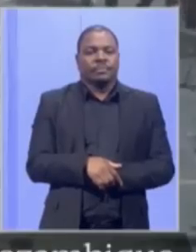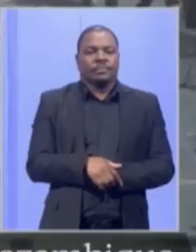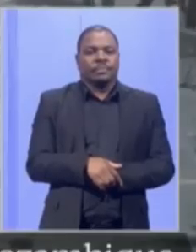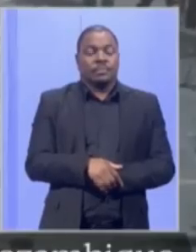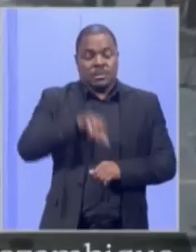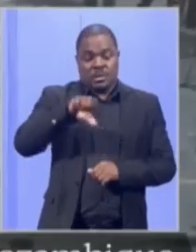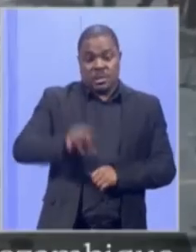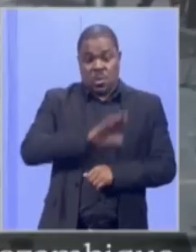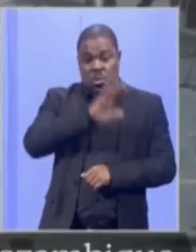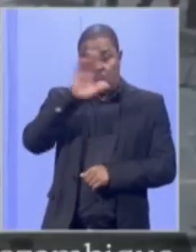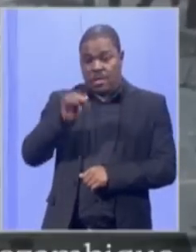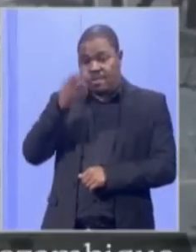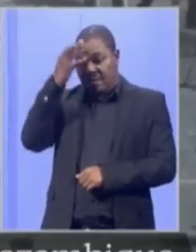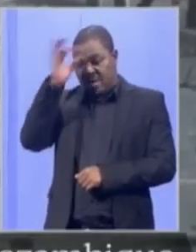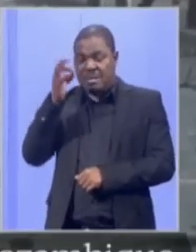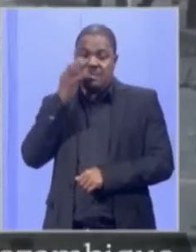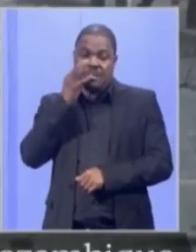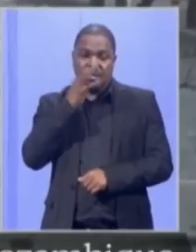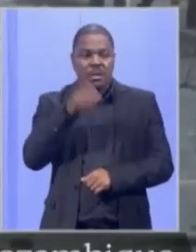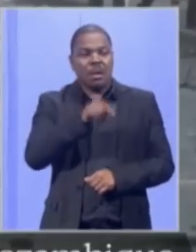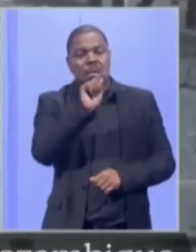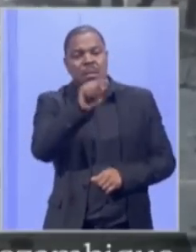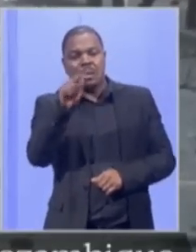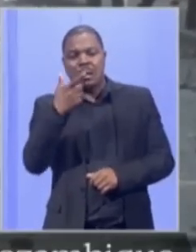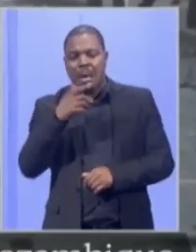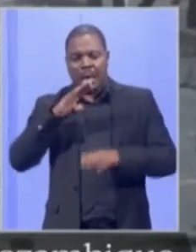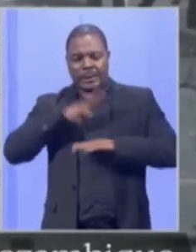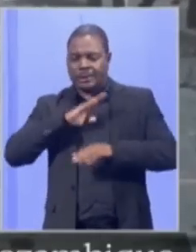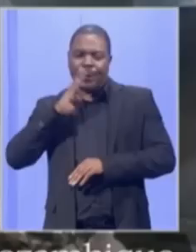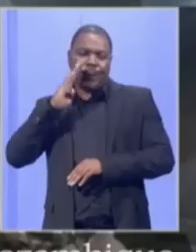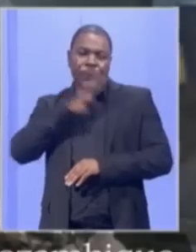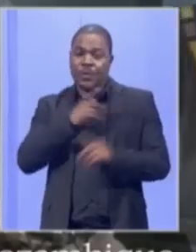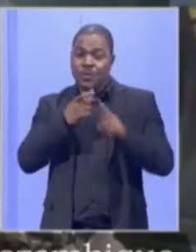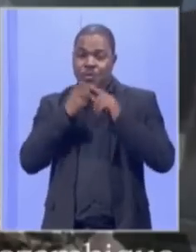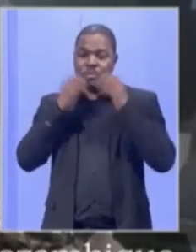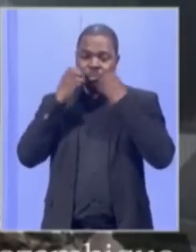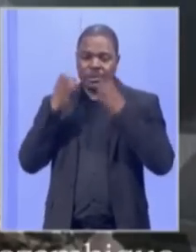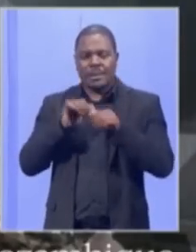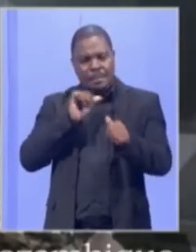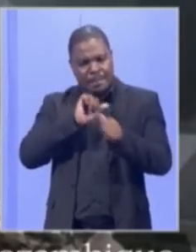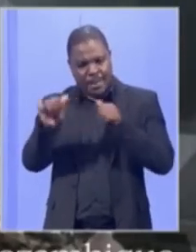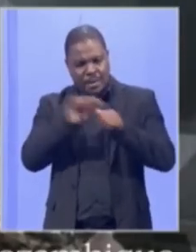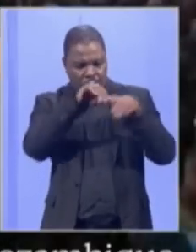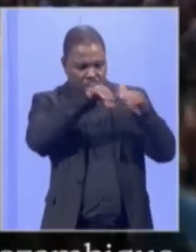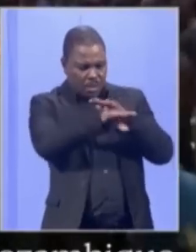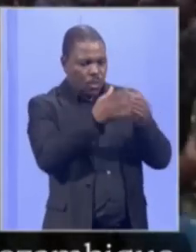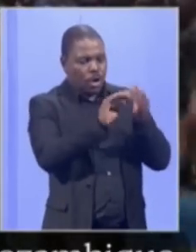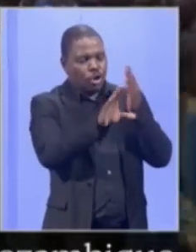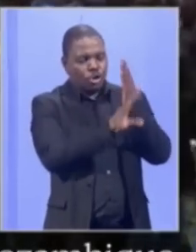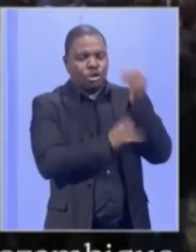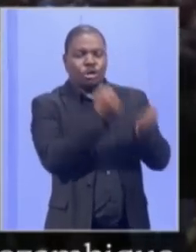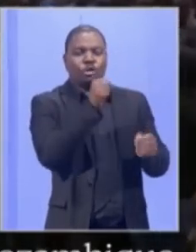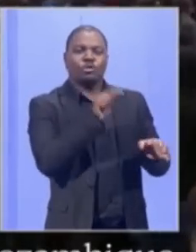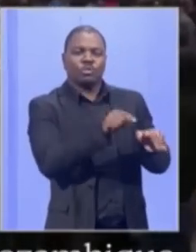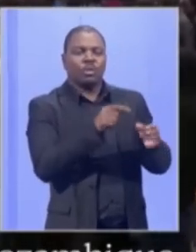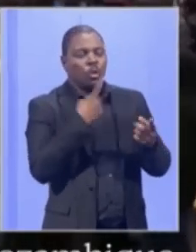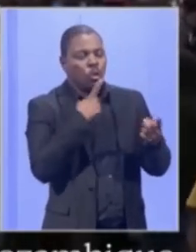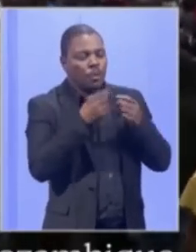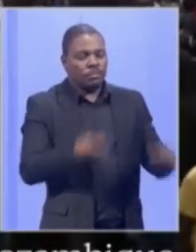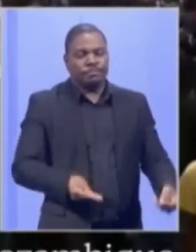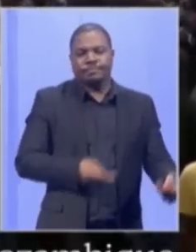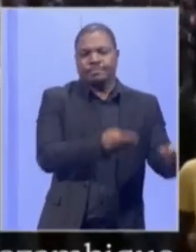Mmuso wa Afrika Borwa o hateletse hore mekga e sa kgotsofalang naheng ya Mozambique e ikopanye le lekgotla la molao wa motheo ho hlahisa ditletlebo tsa